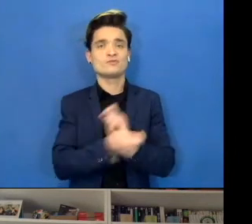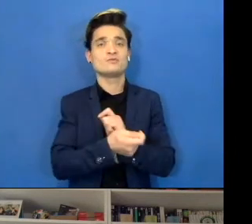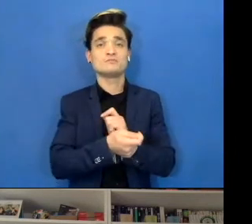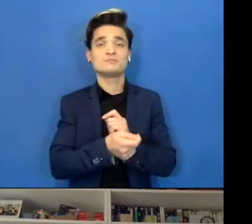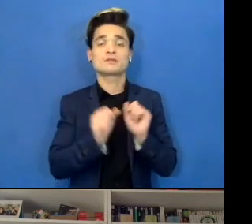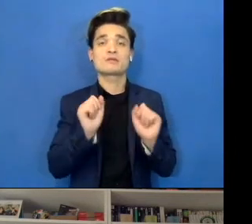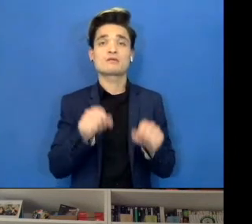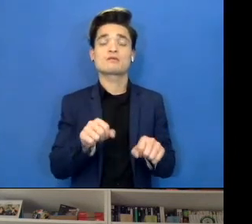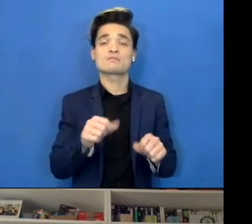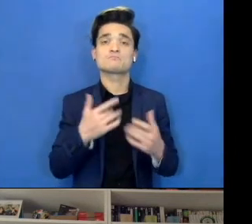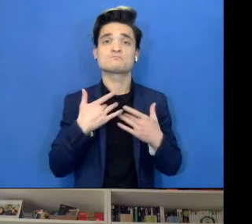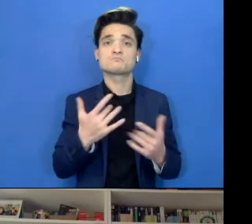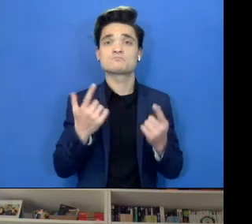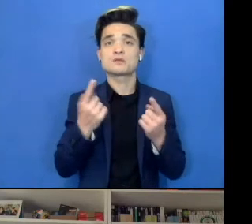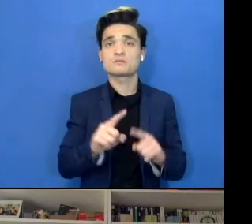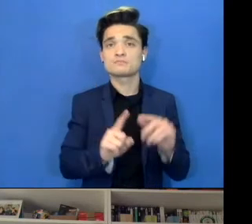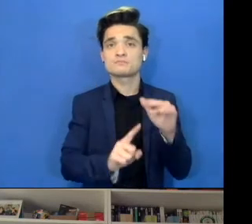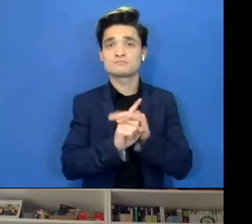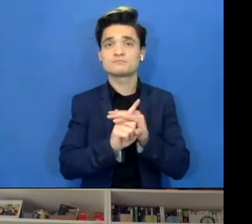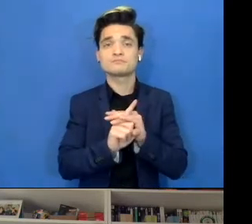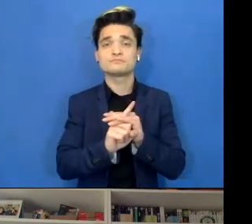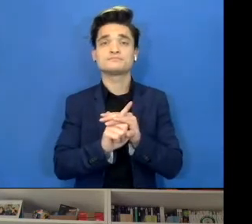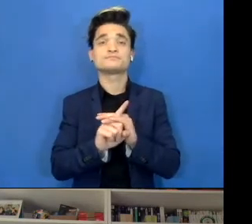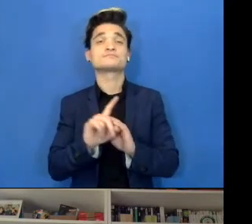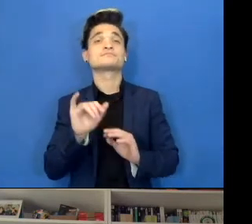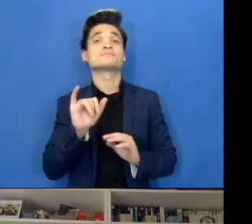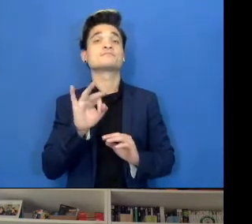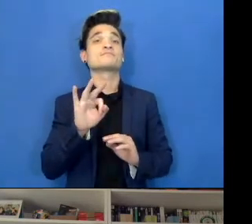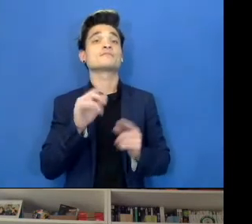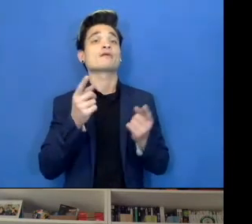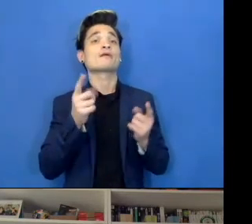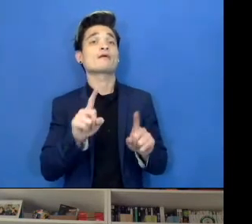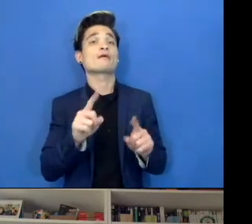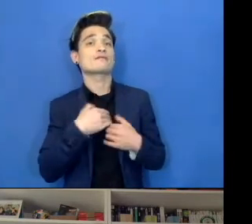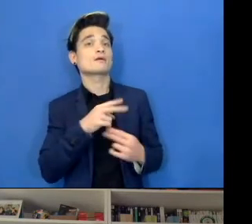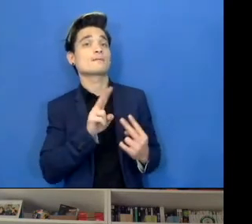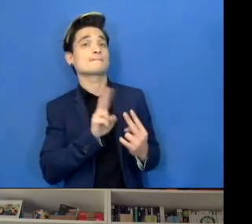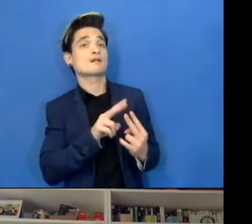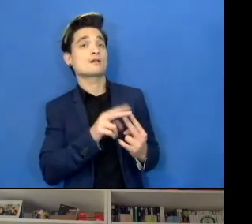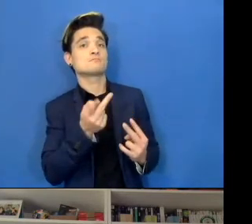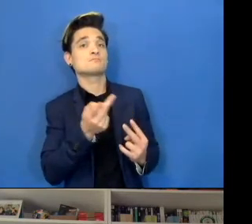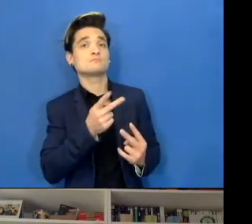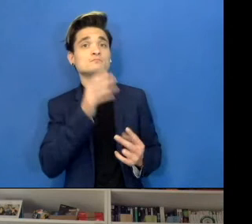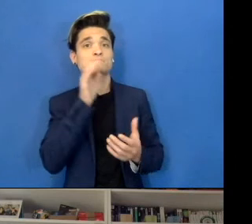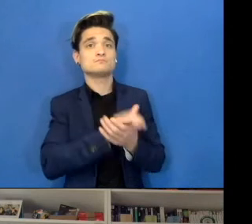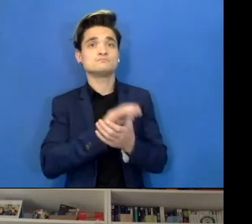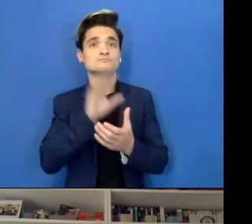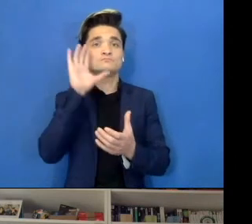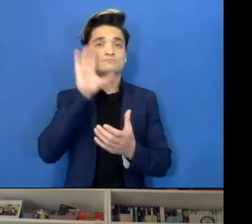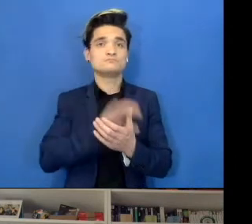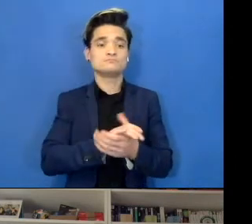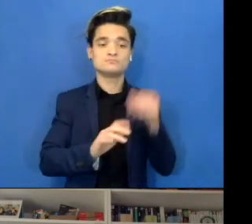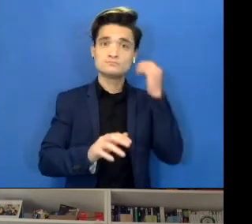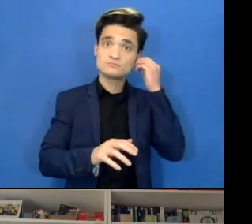a couple, a married couple. Husband comes in or is in the scene already and wants to kiss you, and you